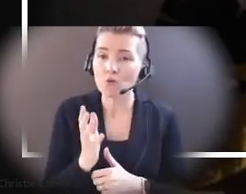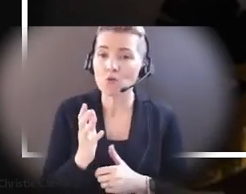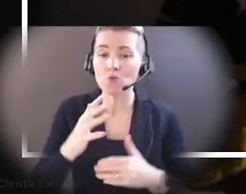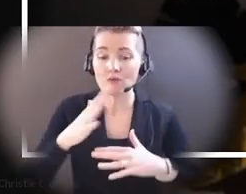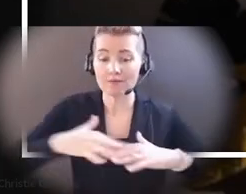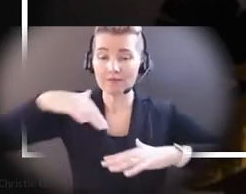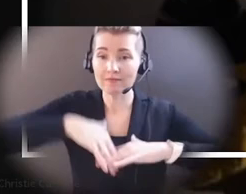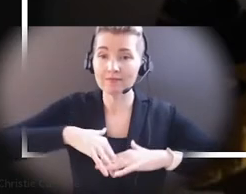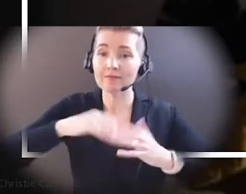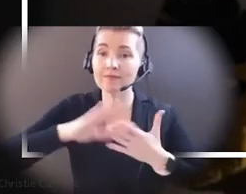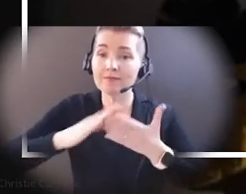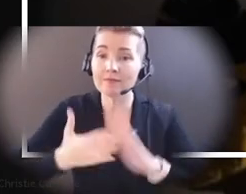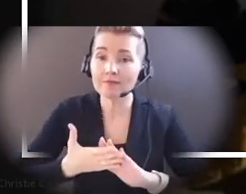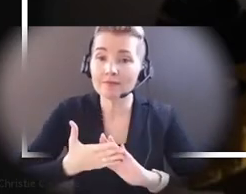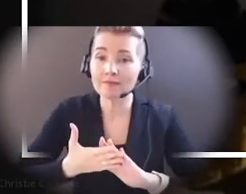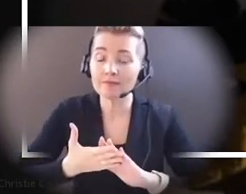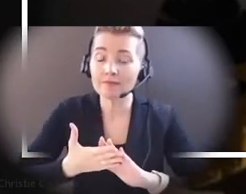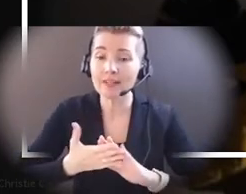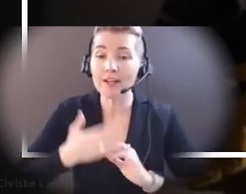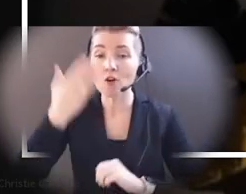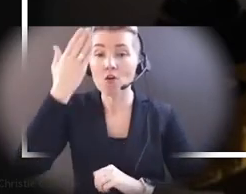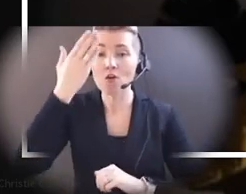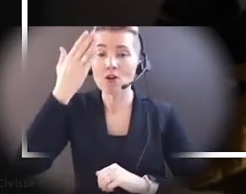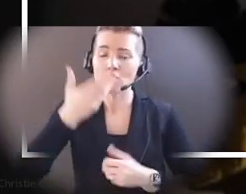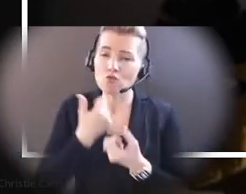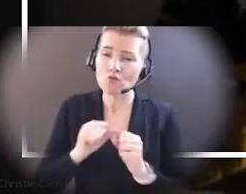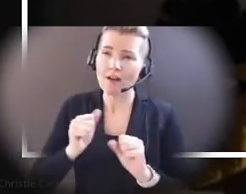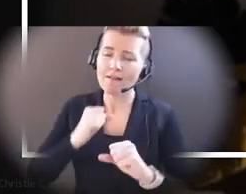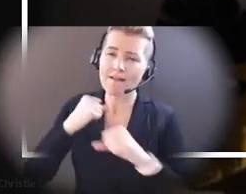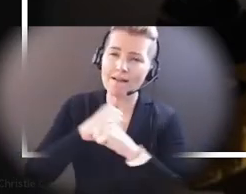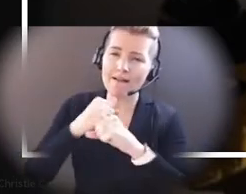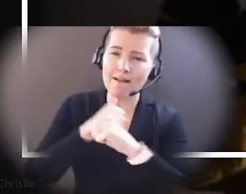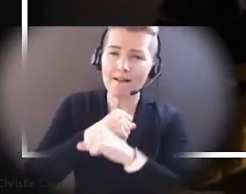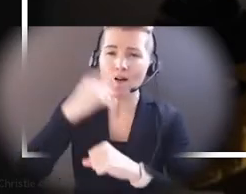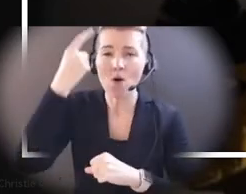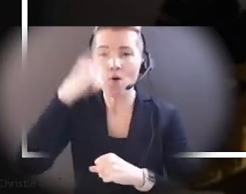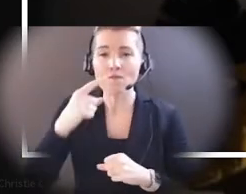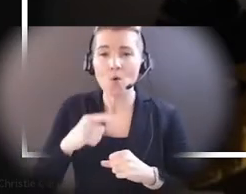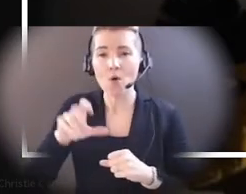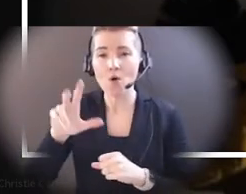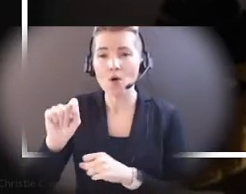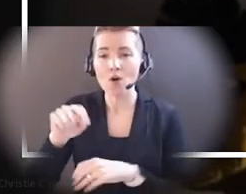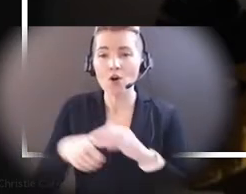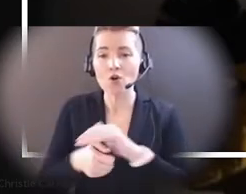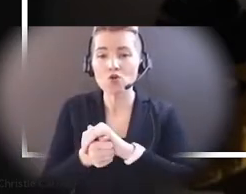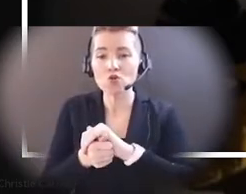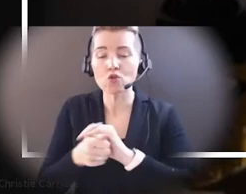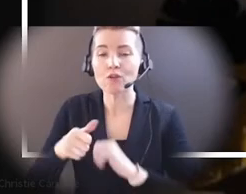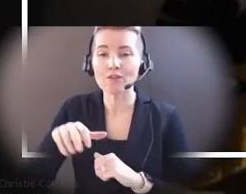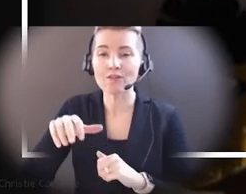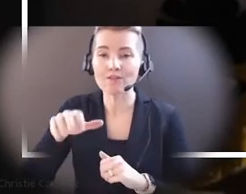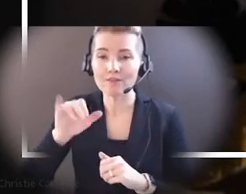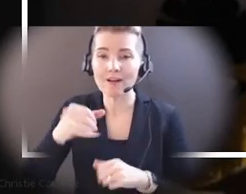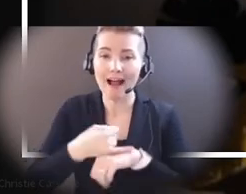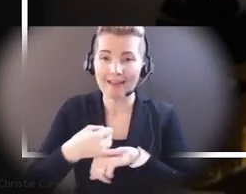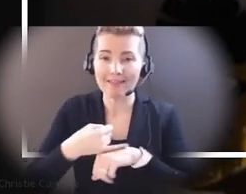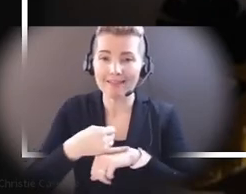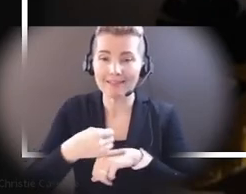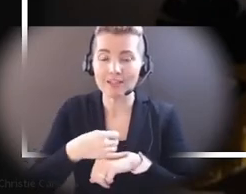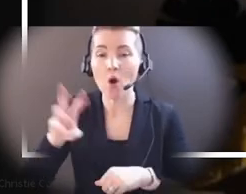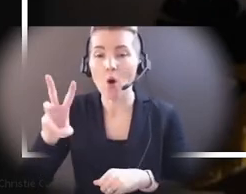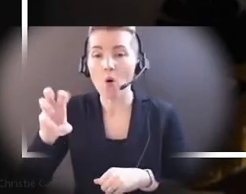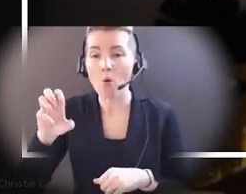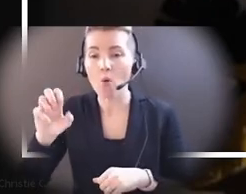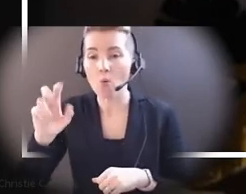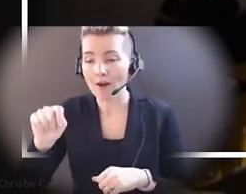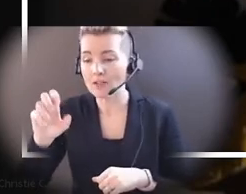that are on the front lines for environmental and racial justice and sovereignty across Turtle Island. Let us think about the Wet'suwet'en and